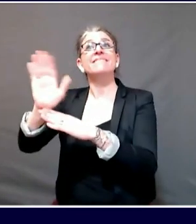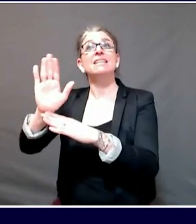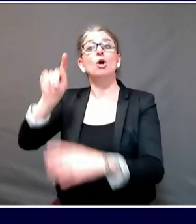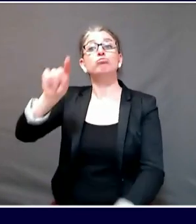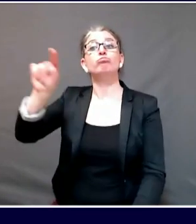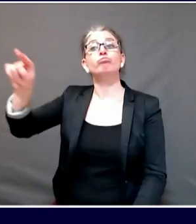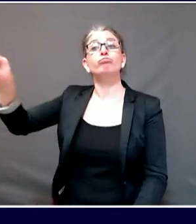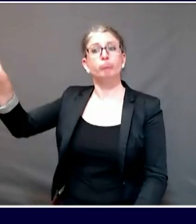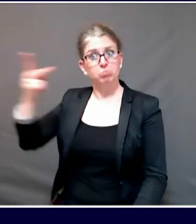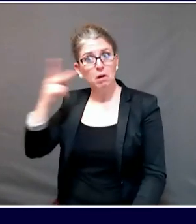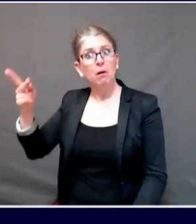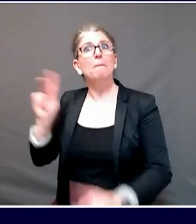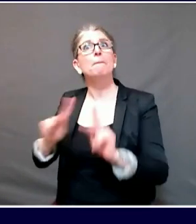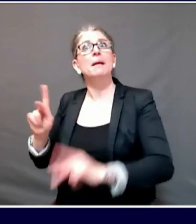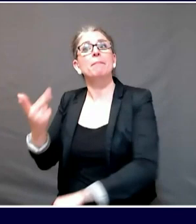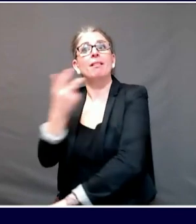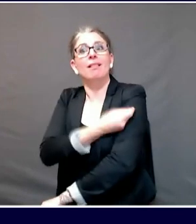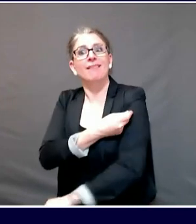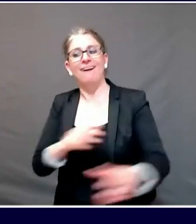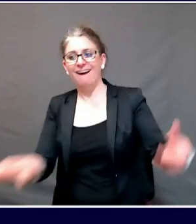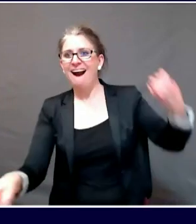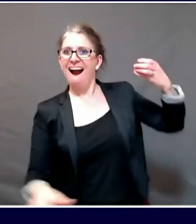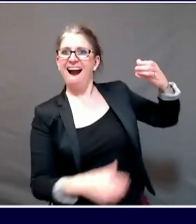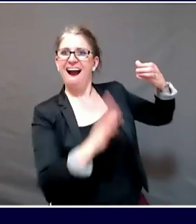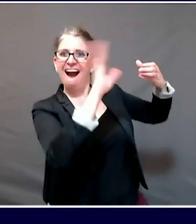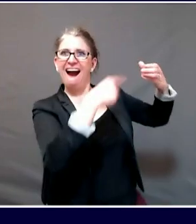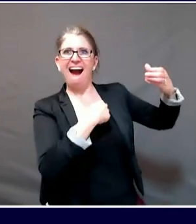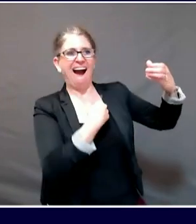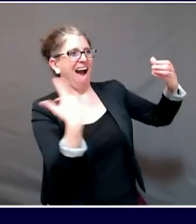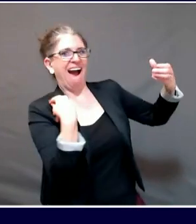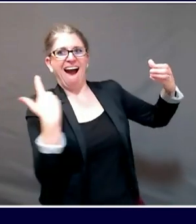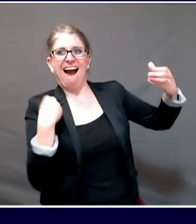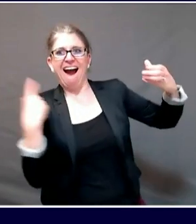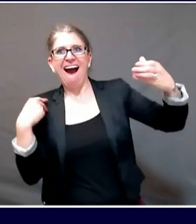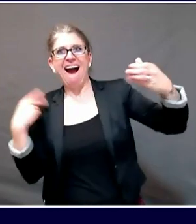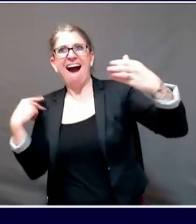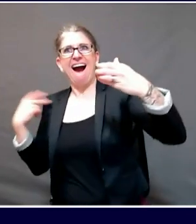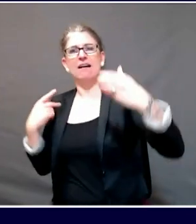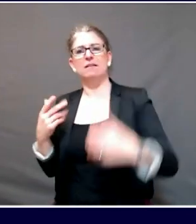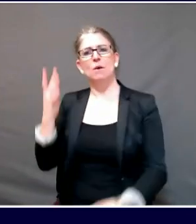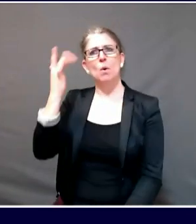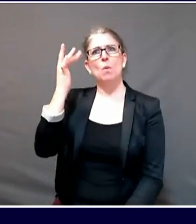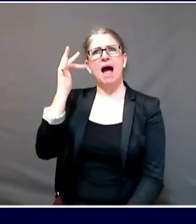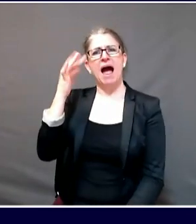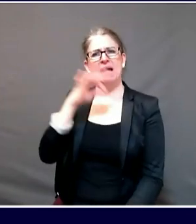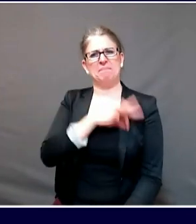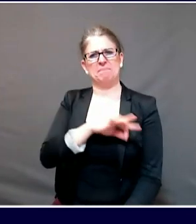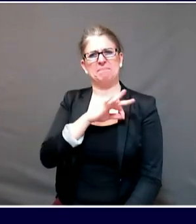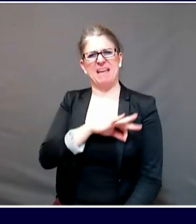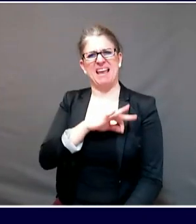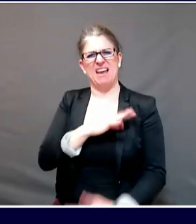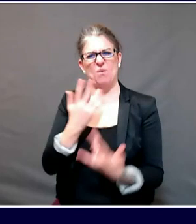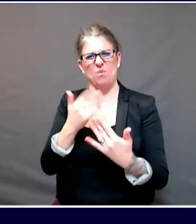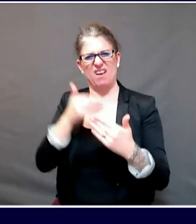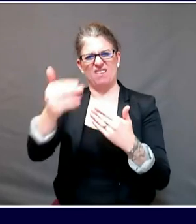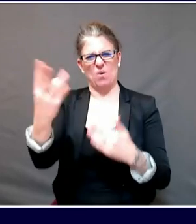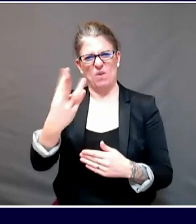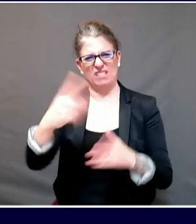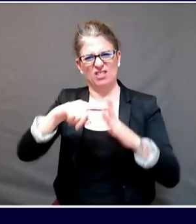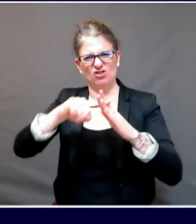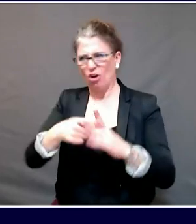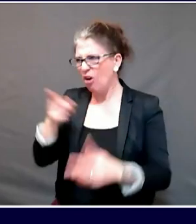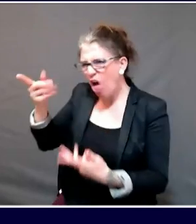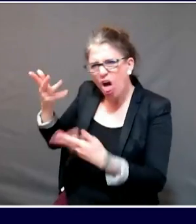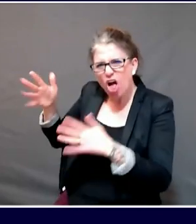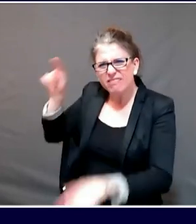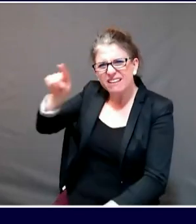vaccines today? I think they're going to get them on Wednesday, maybe. I would refer you to the healthcare providers that are doing